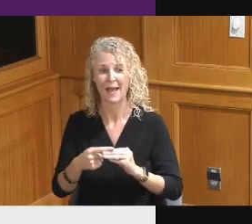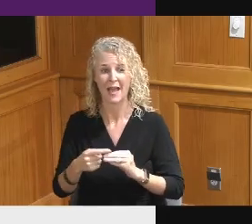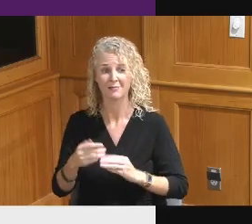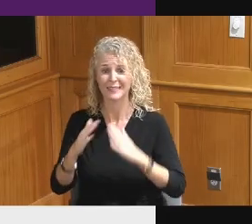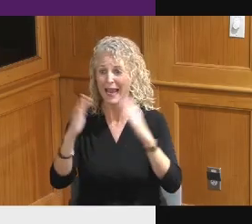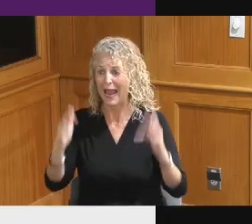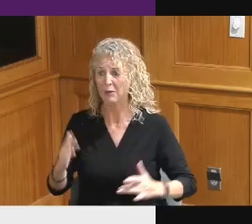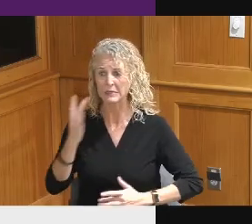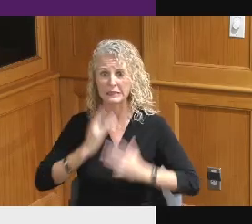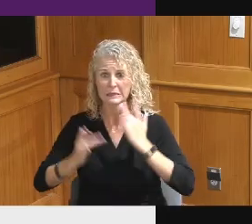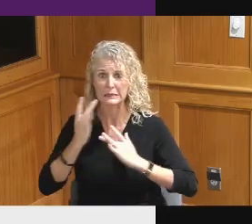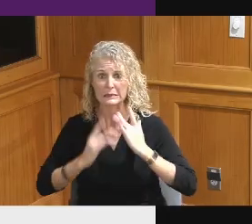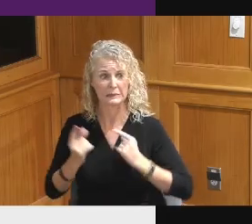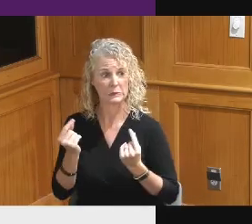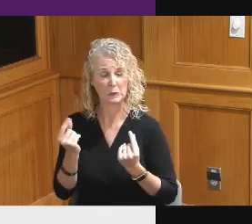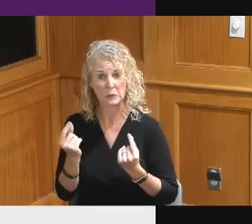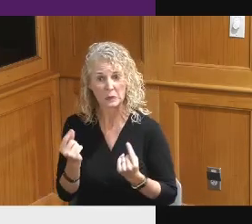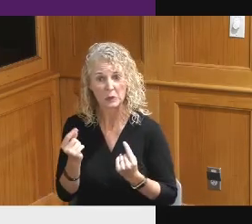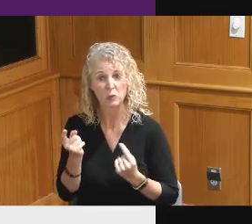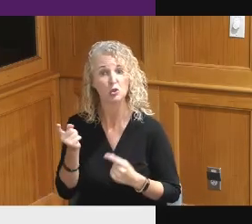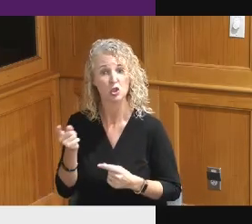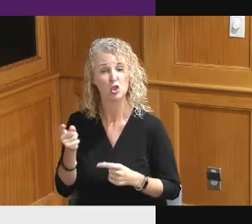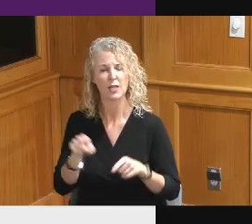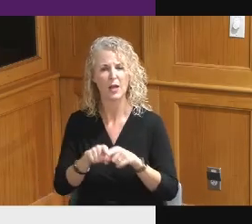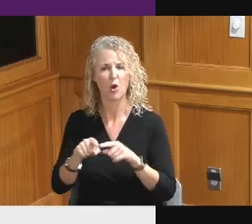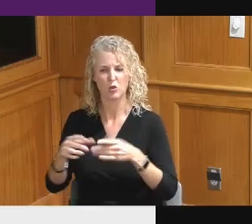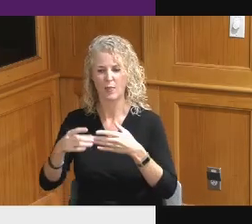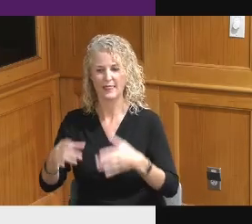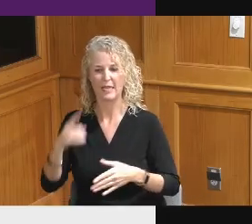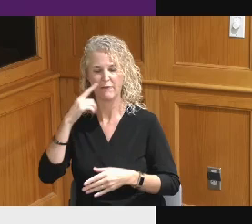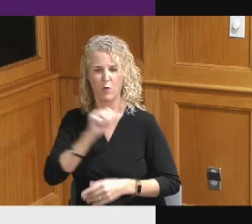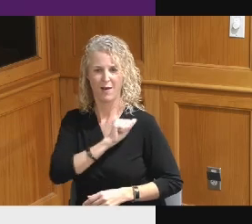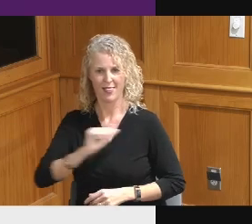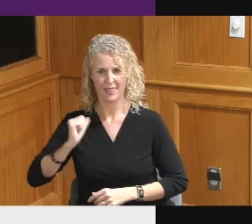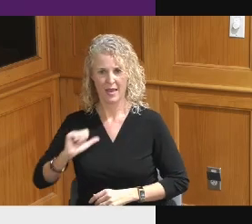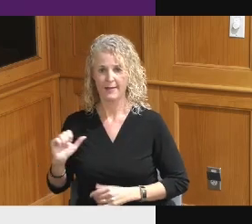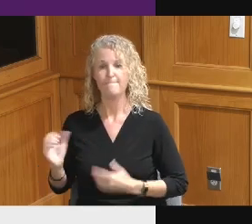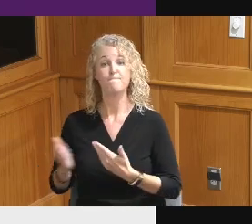She's one of the chairs. That's a national organization. Her and the mayor of Atlanta, I think, are two of the chairs.